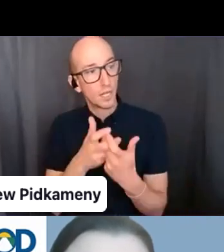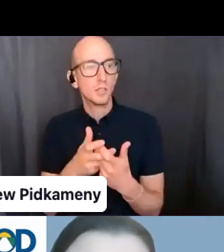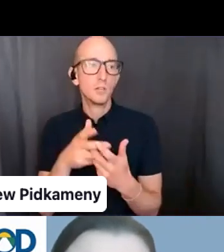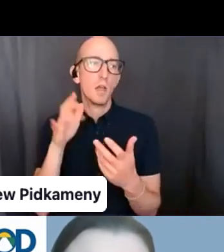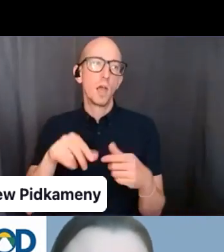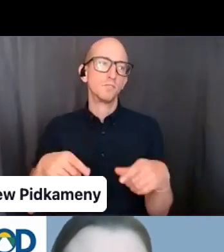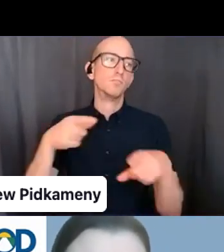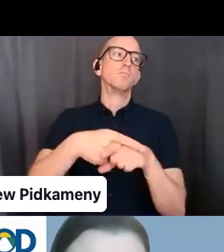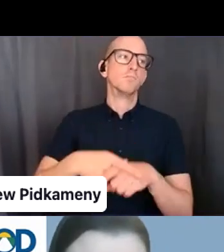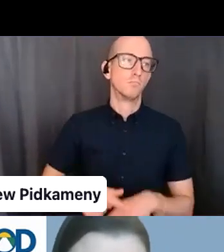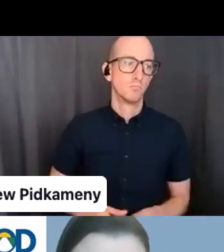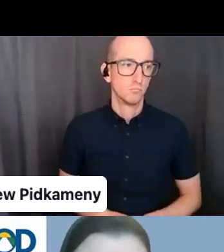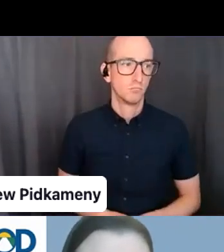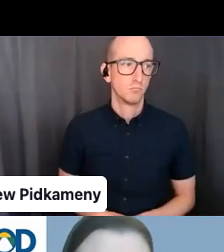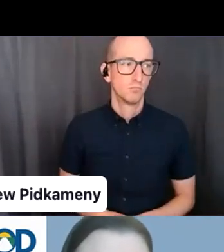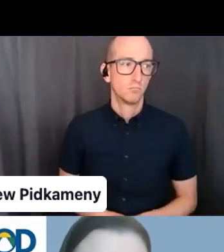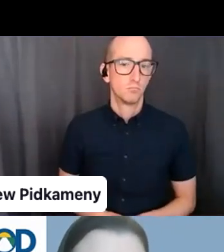participation.